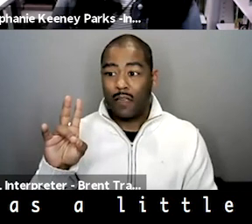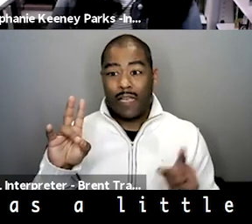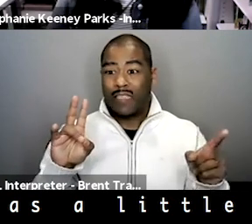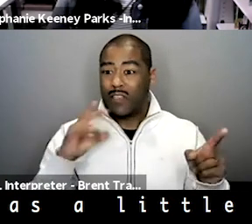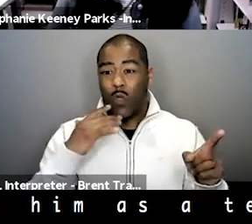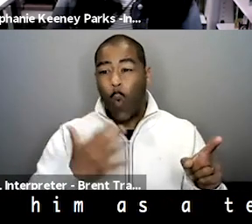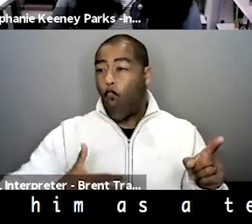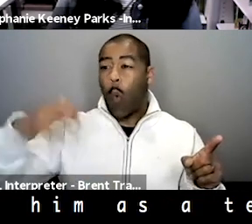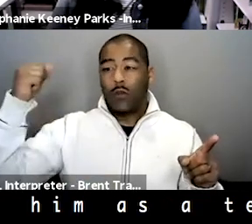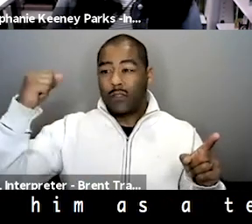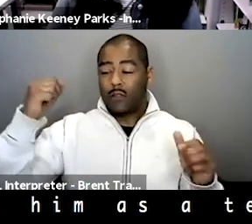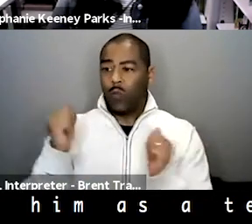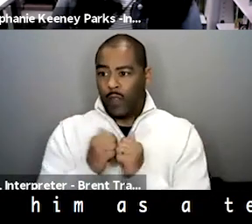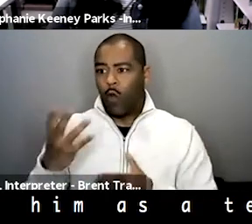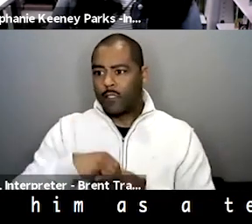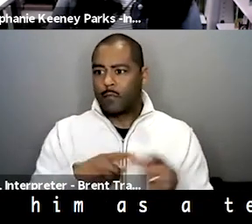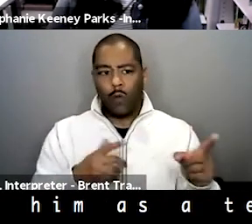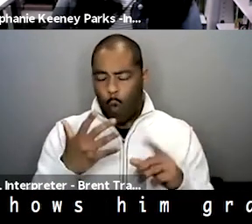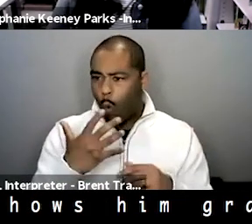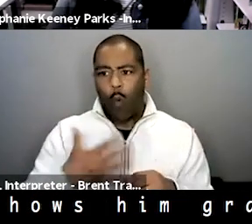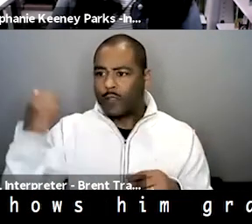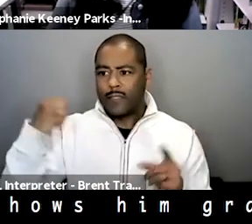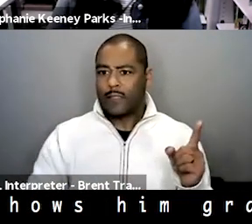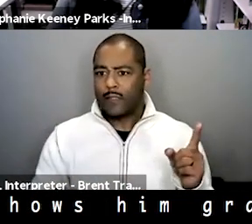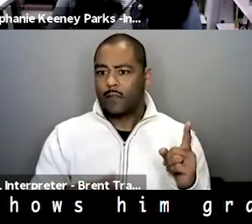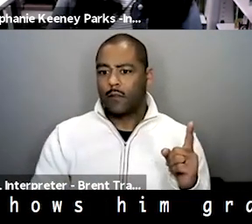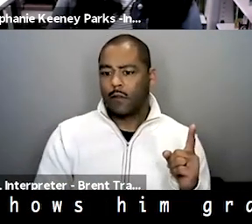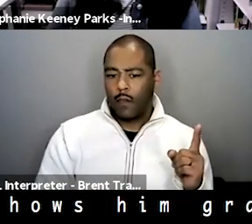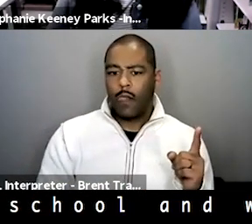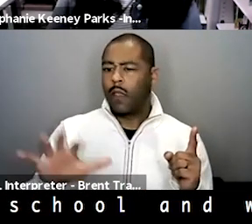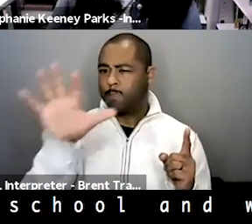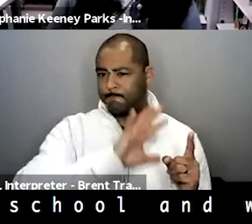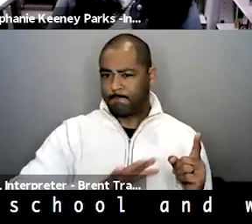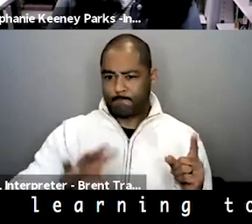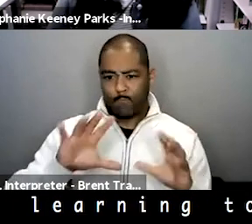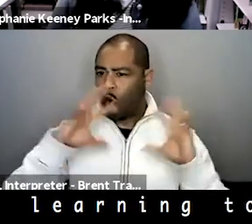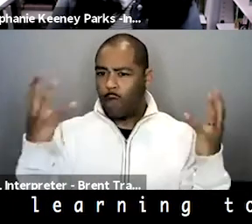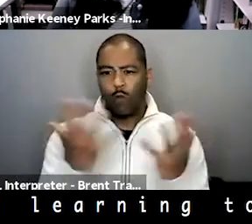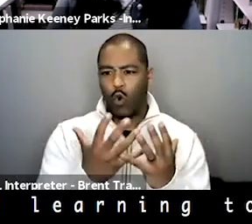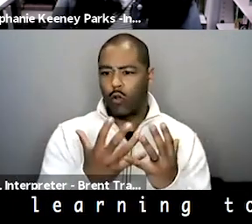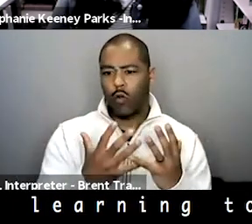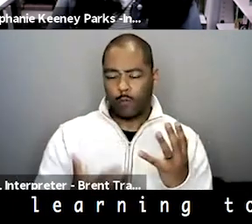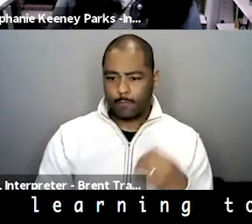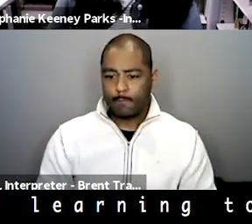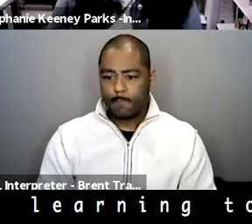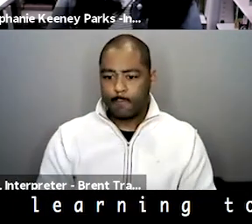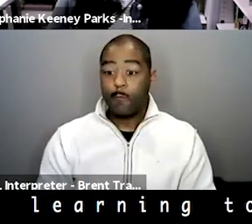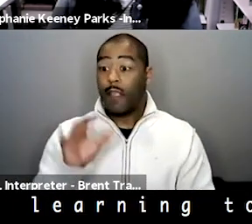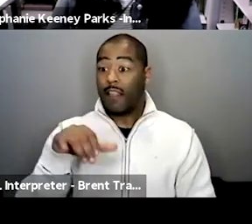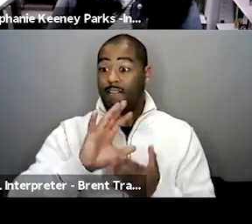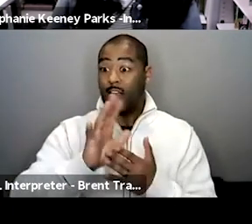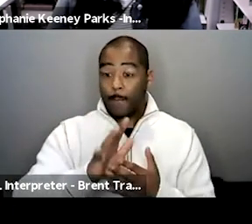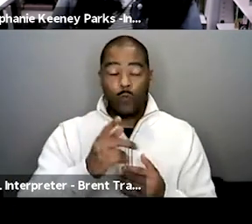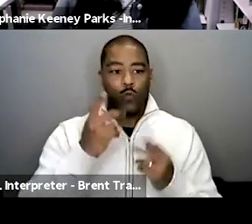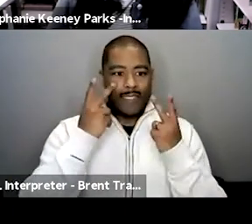the film shows him as a little boy. The film shows him as a teenager. The film shows him graduating from high school and working in a